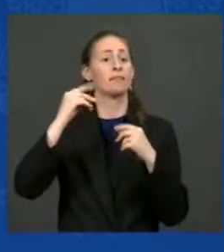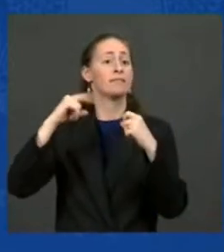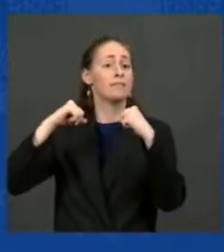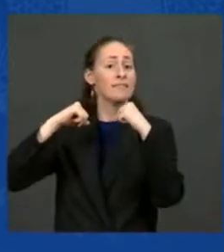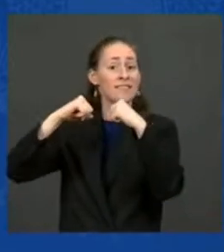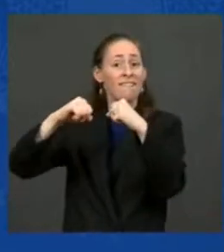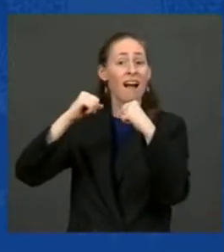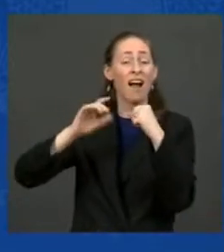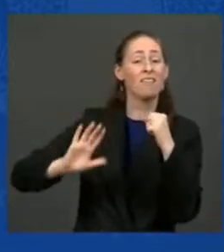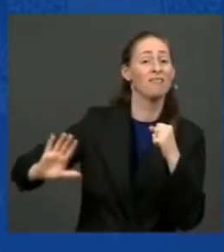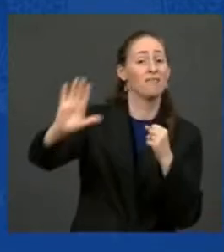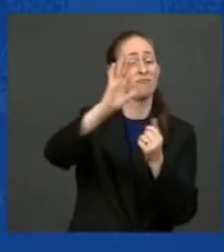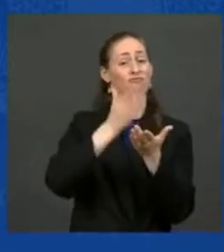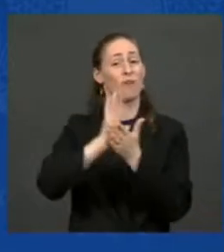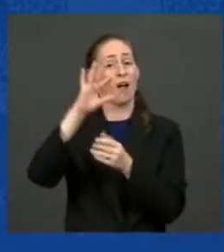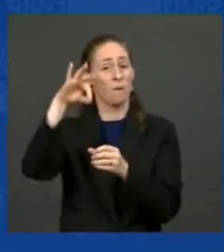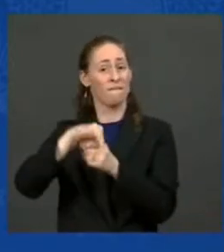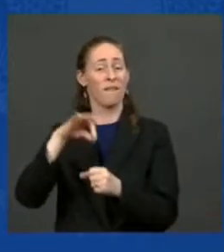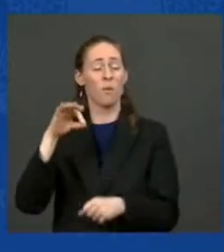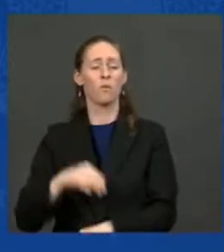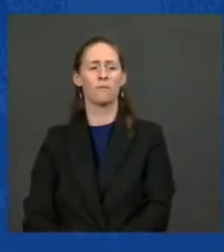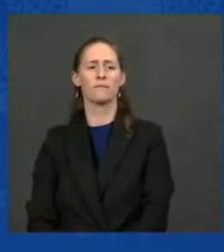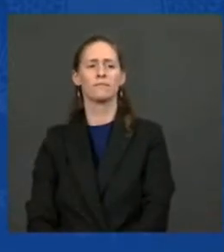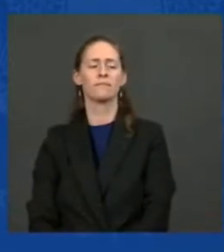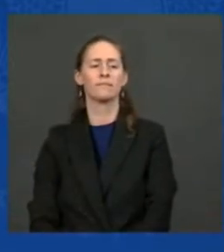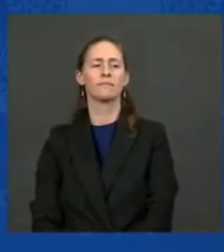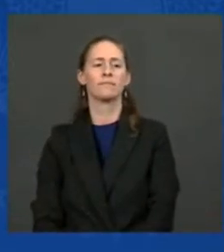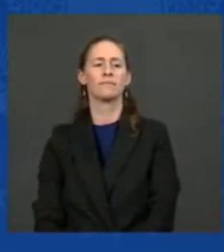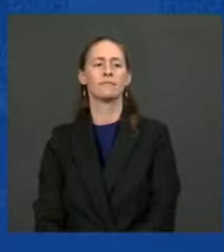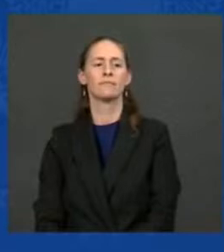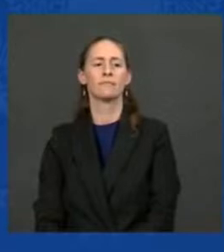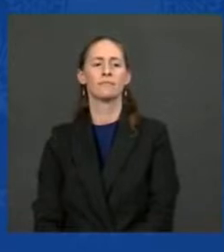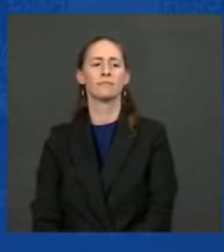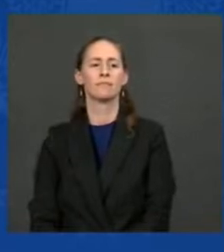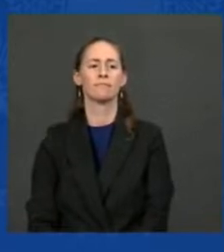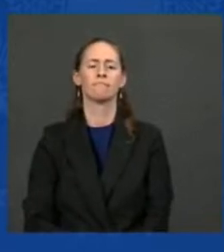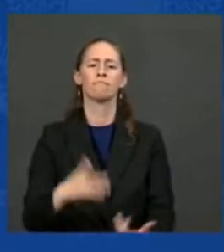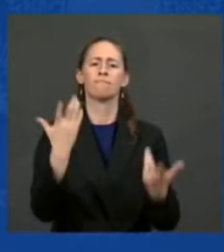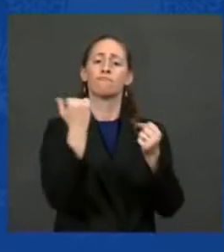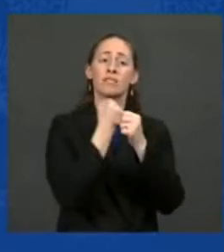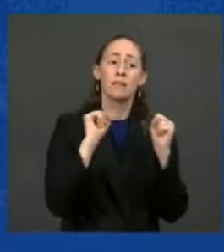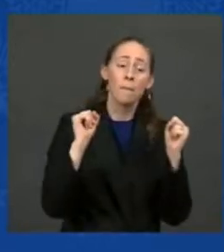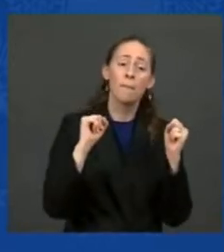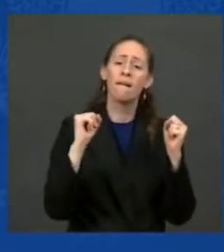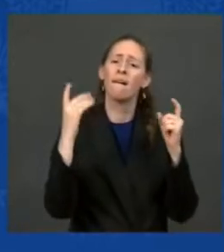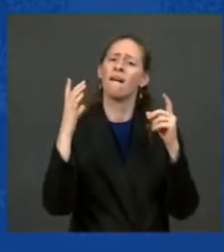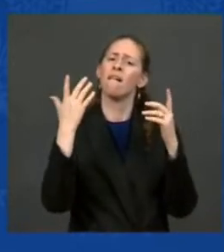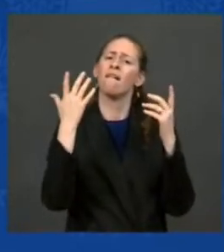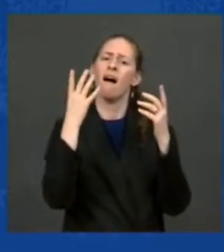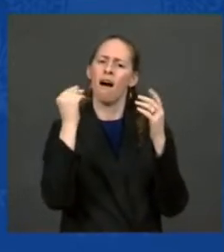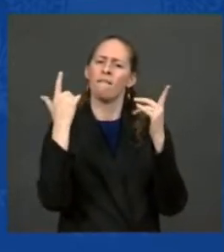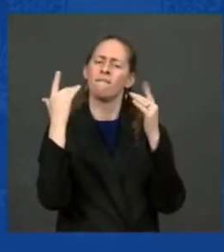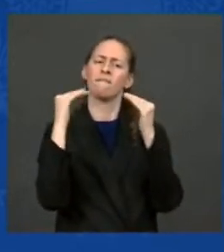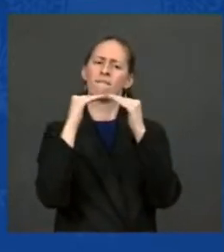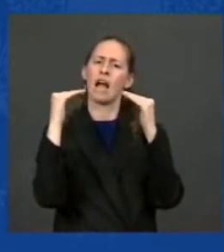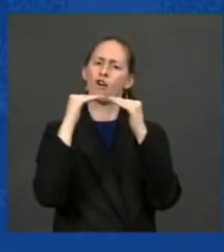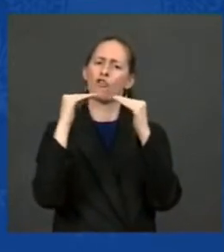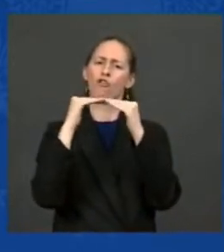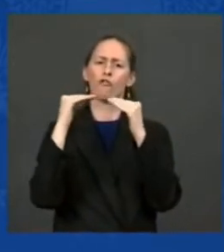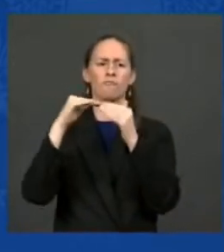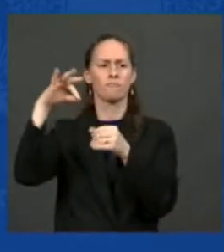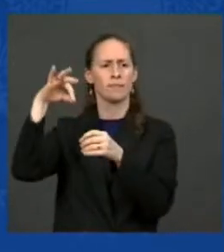vote in free, fair, and secure elections. Leading by